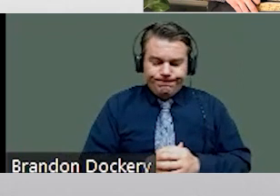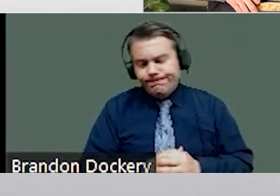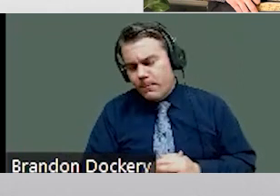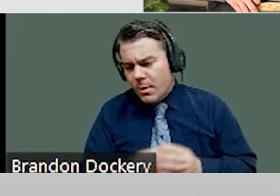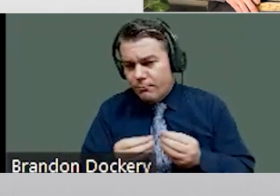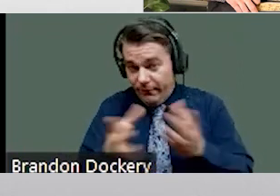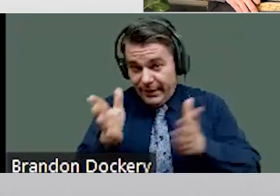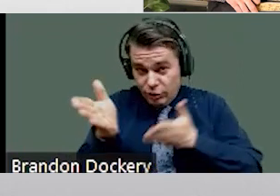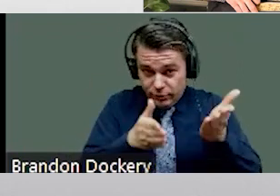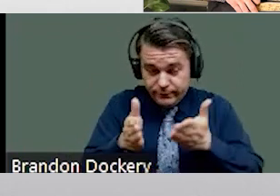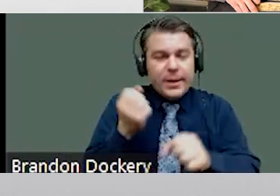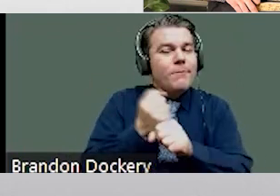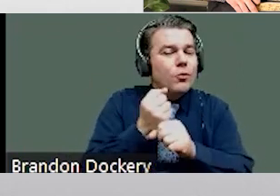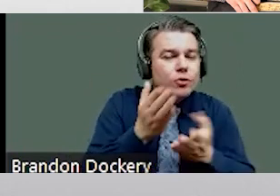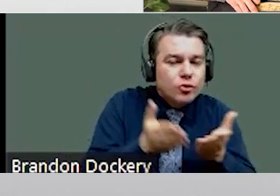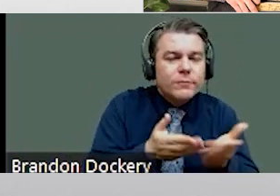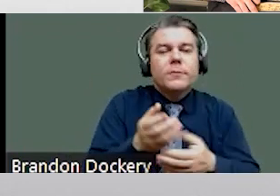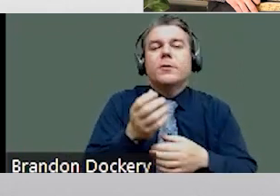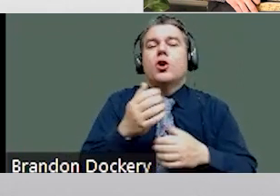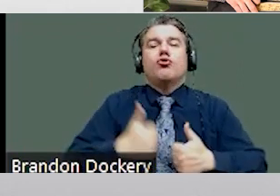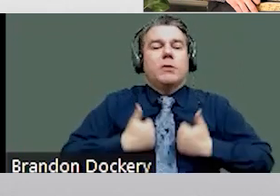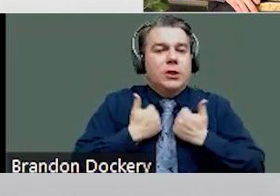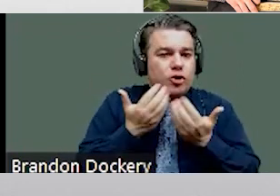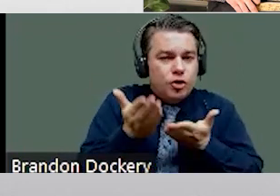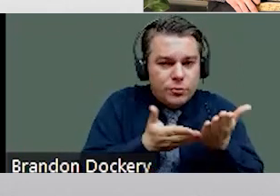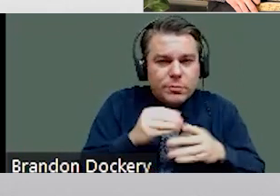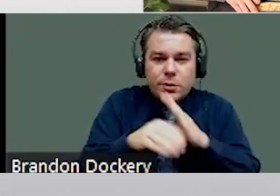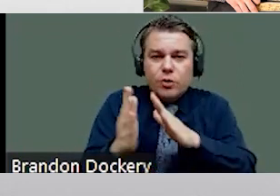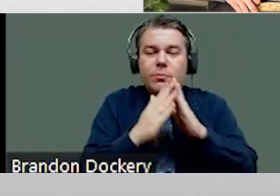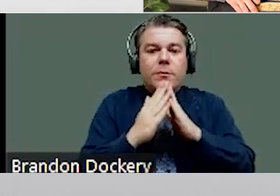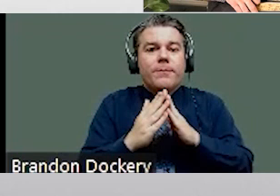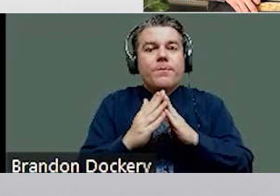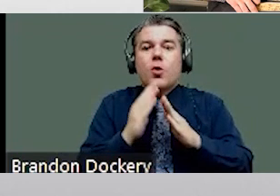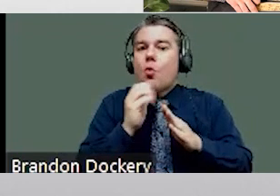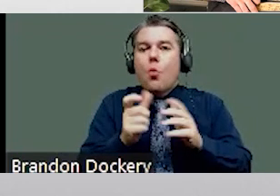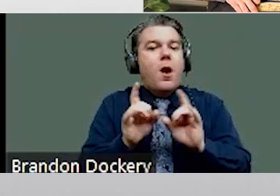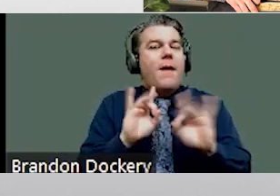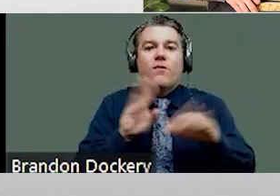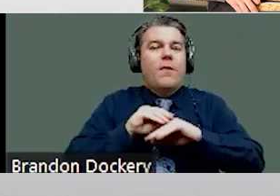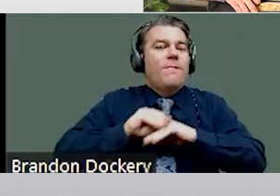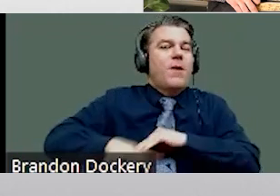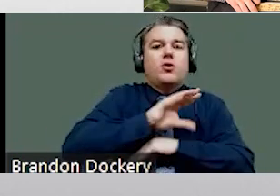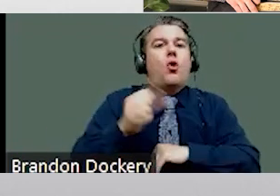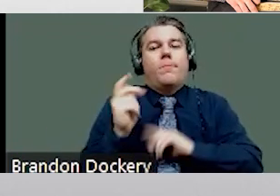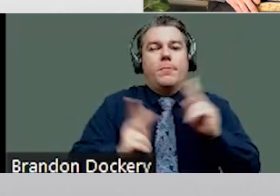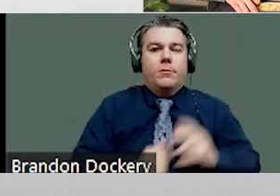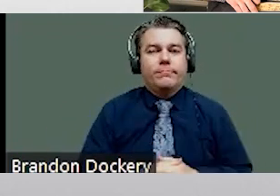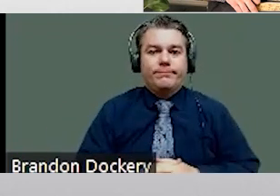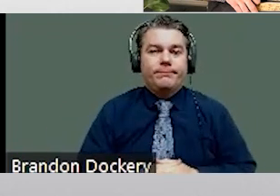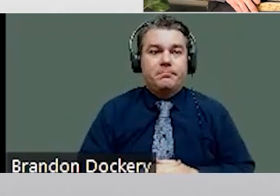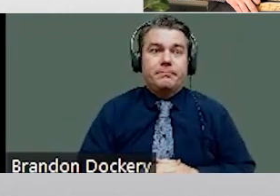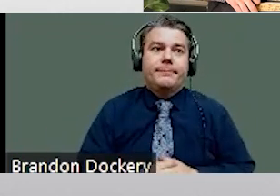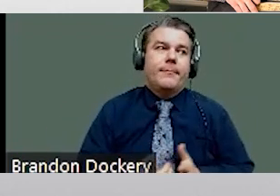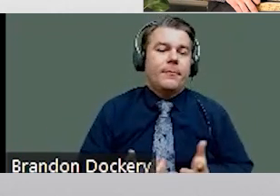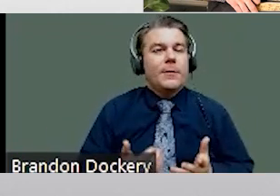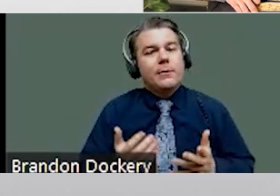providing services, employment services, residential services in the community, it wouldn't adversely affect others. And